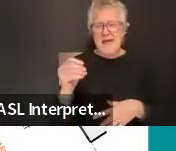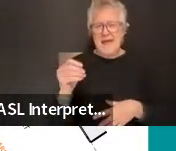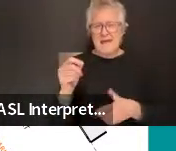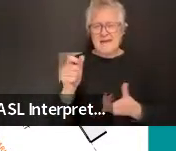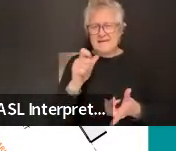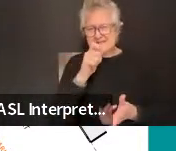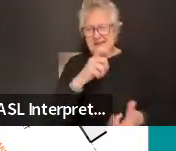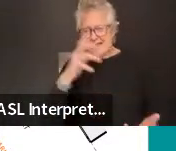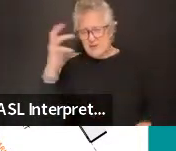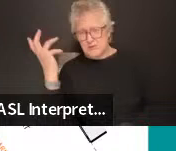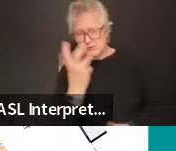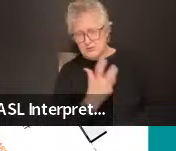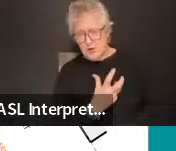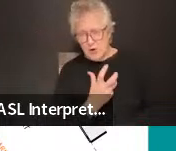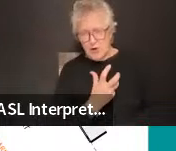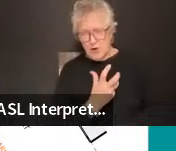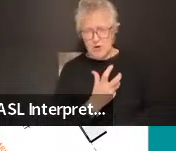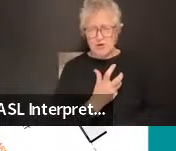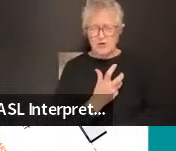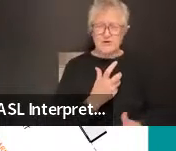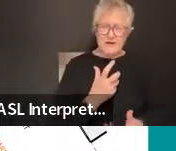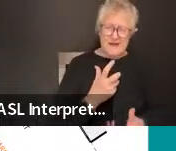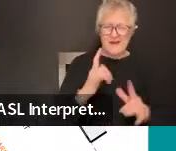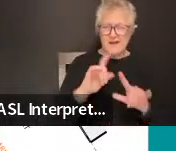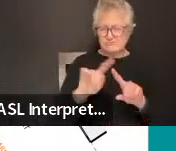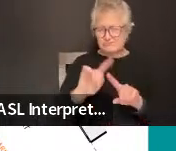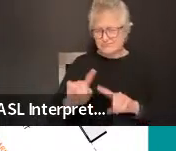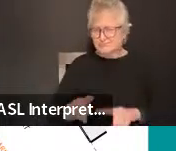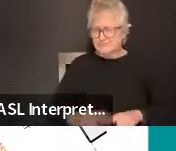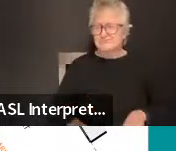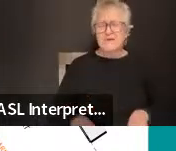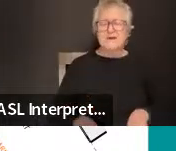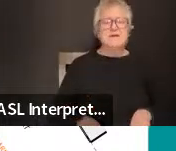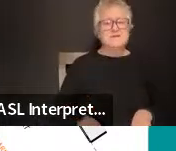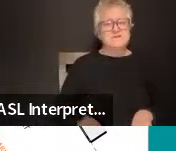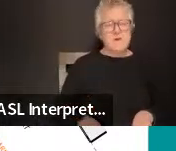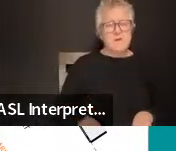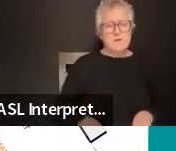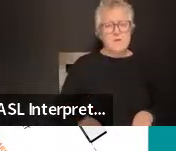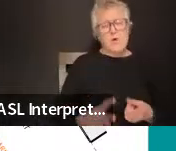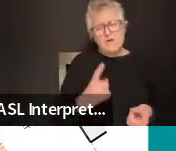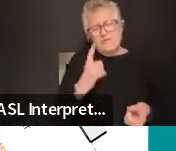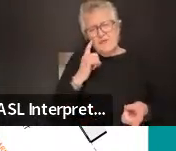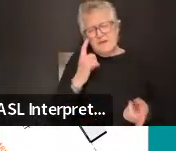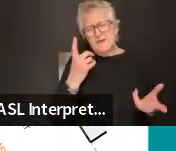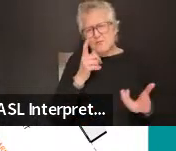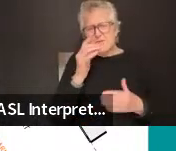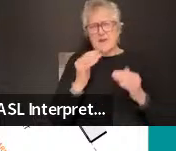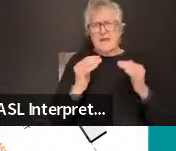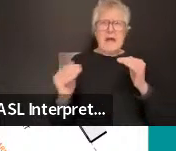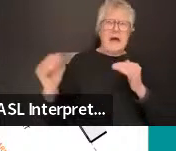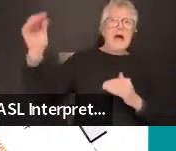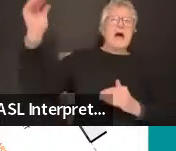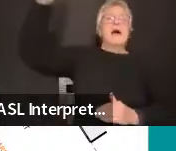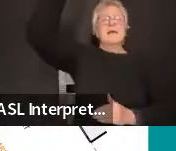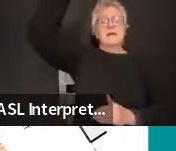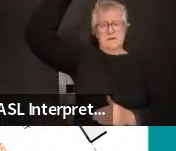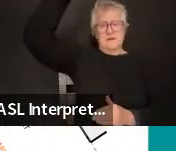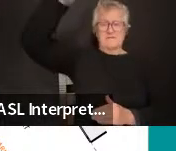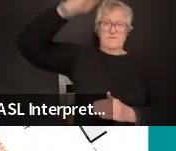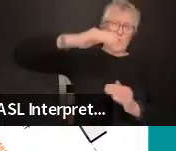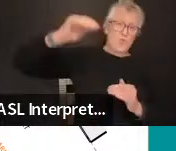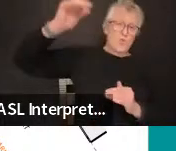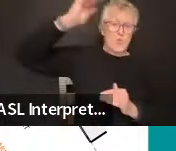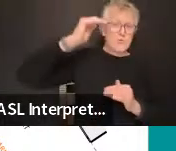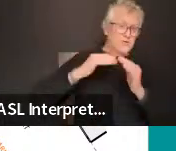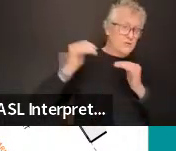station is high enough above your head that it's going to be pretty open. So other than that, all the elements here really